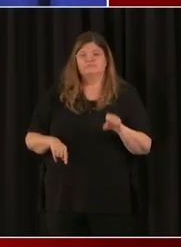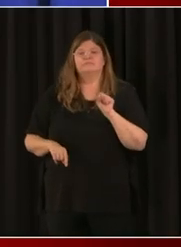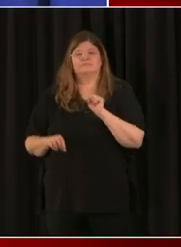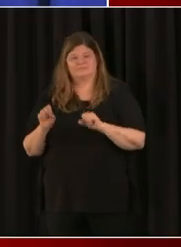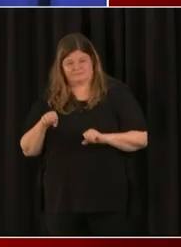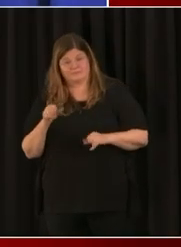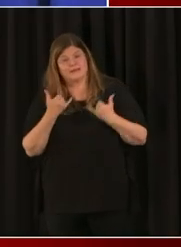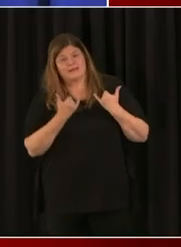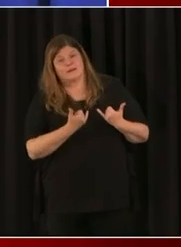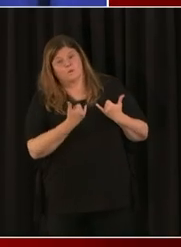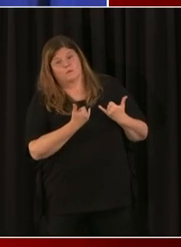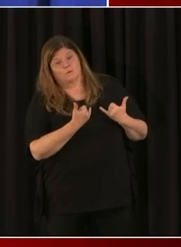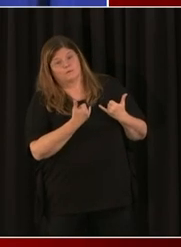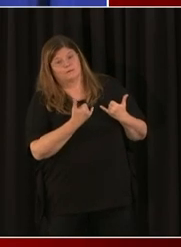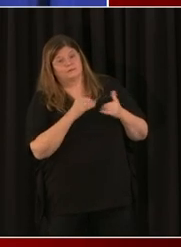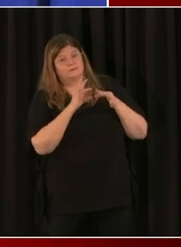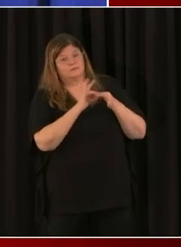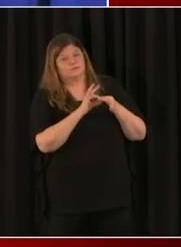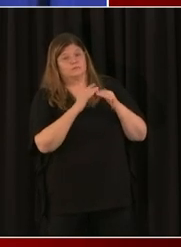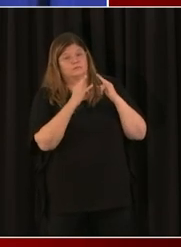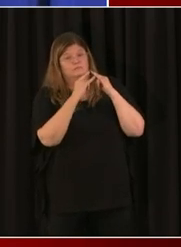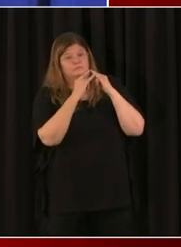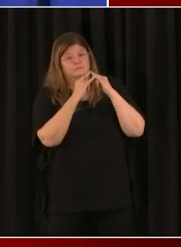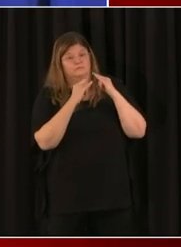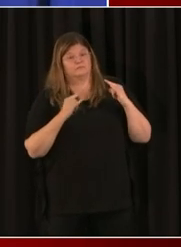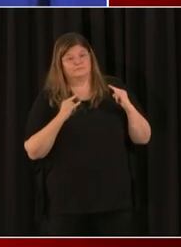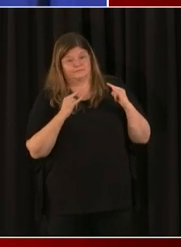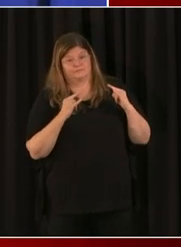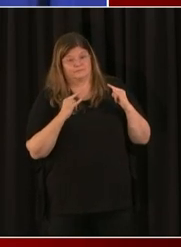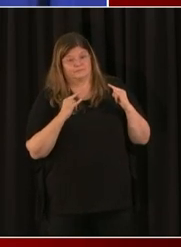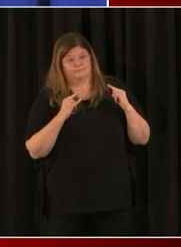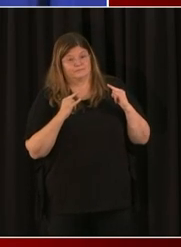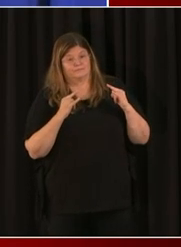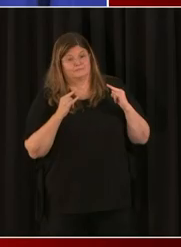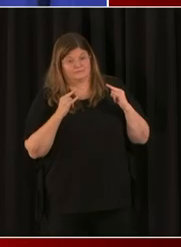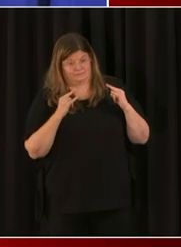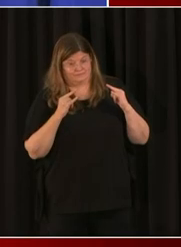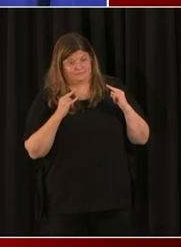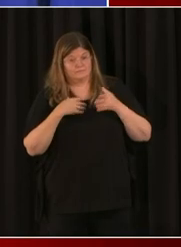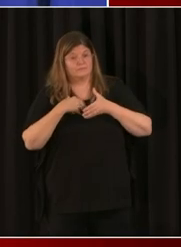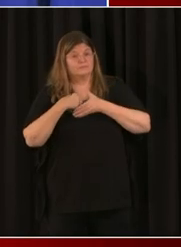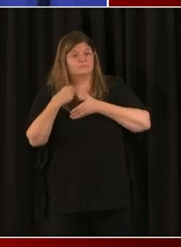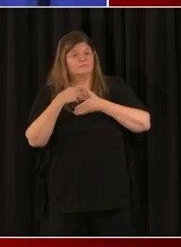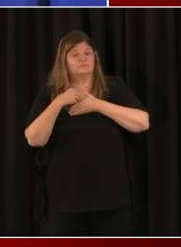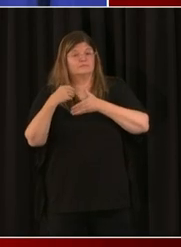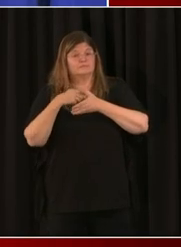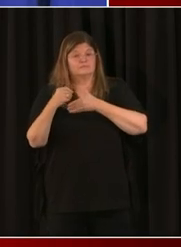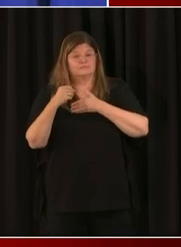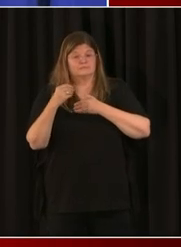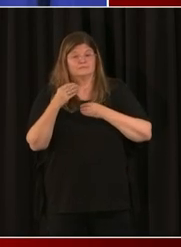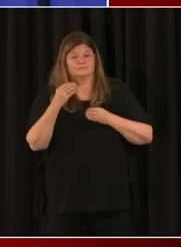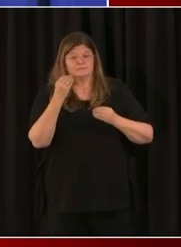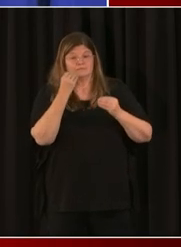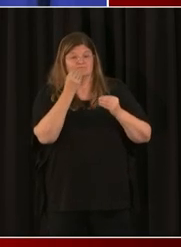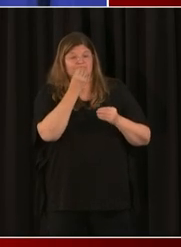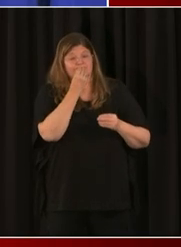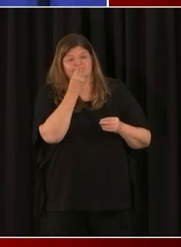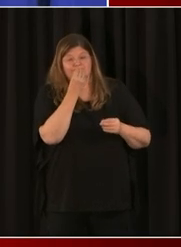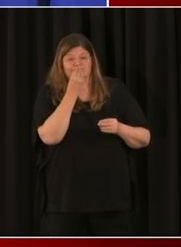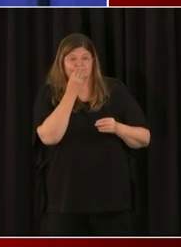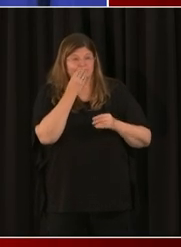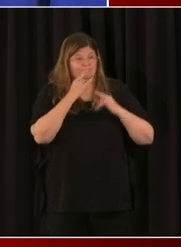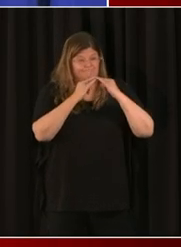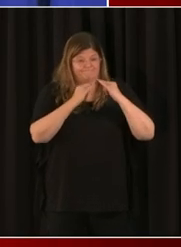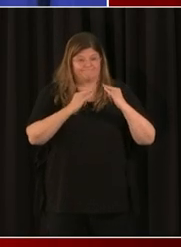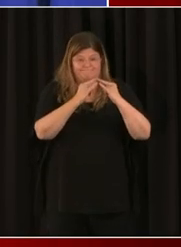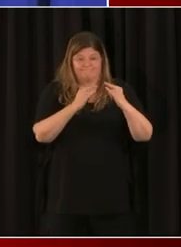question is about tent enforcement, and I'm just wondering what you What can I'm tell- sorry? enforcement? the outdoor dining enforcement, I'm sorry. Anecdotally,